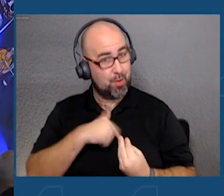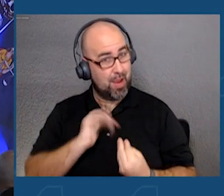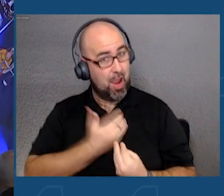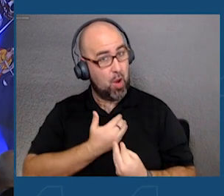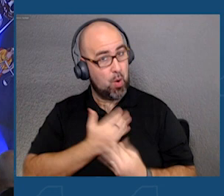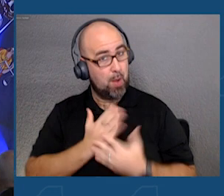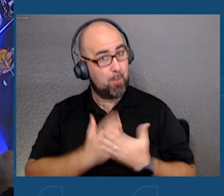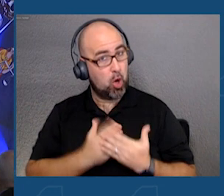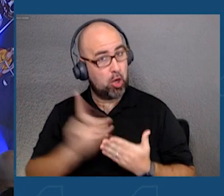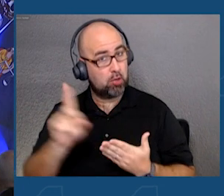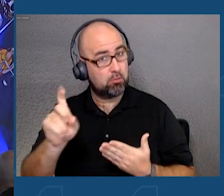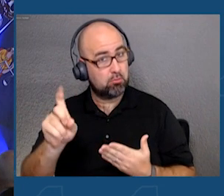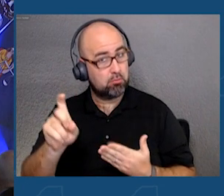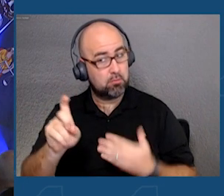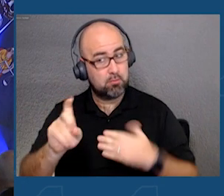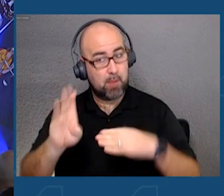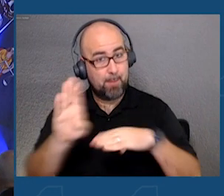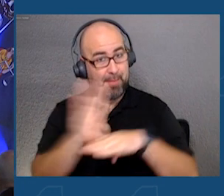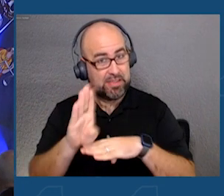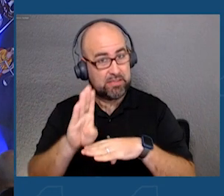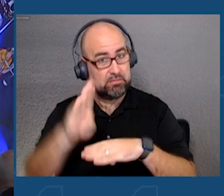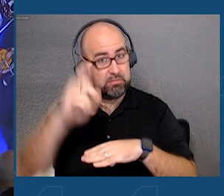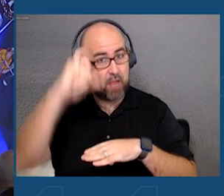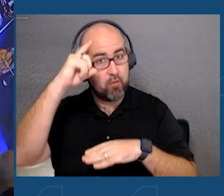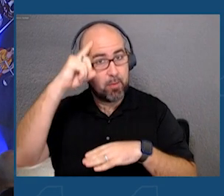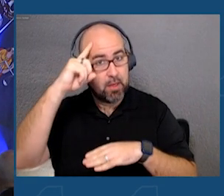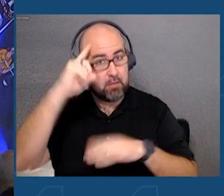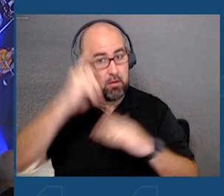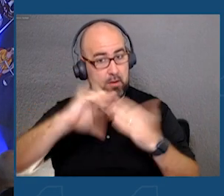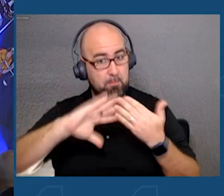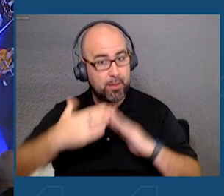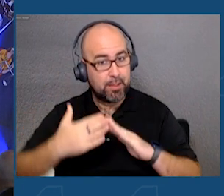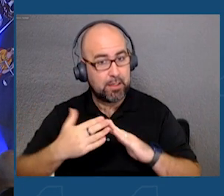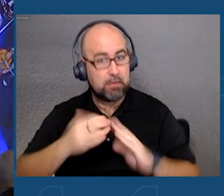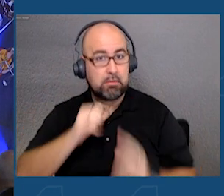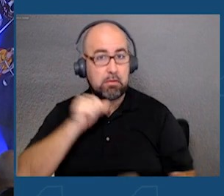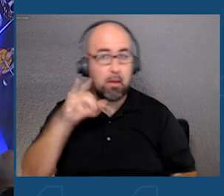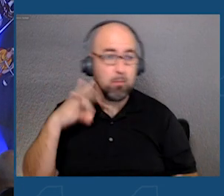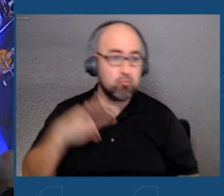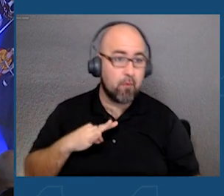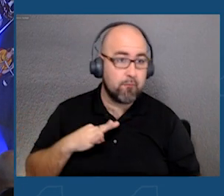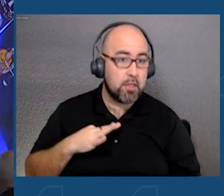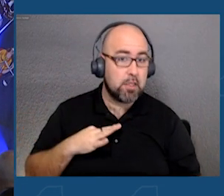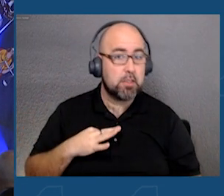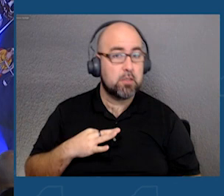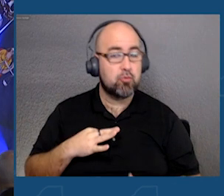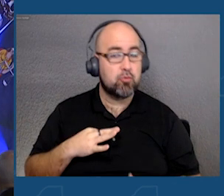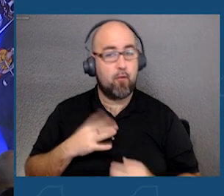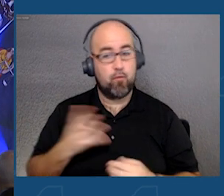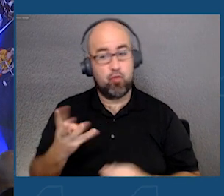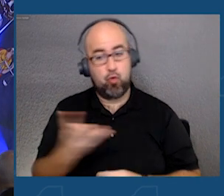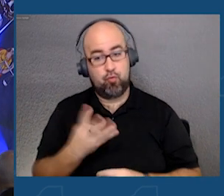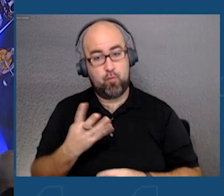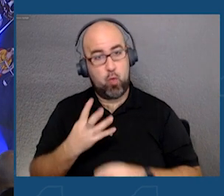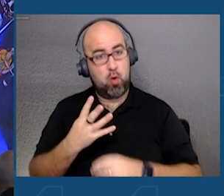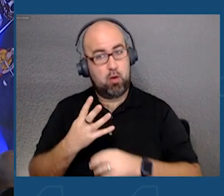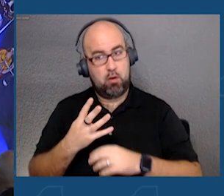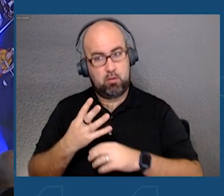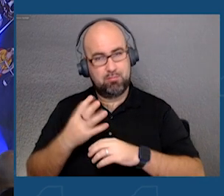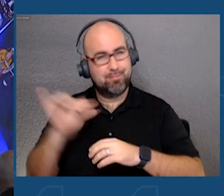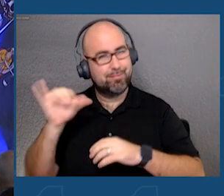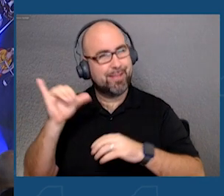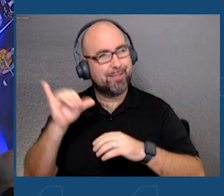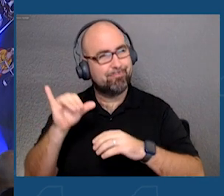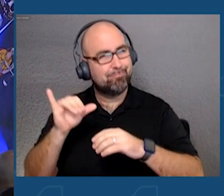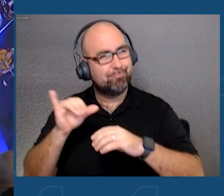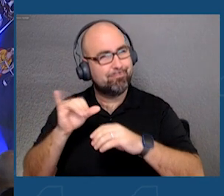business, government, community, nonprofits, if those four cylinders are operating together, we can move